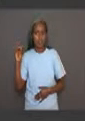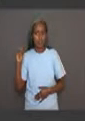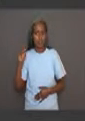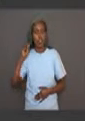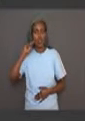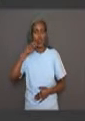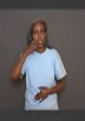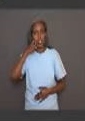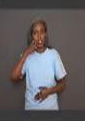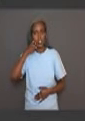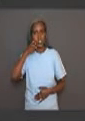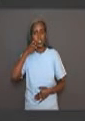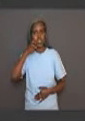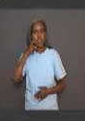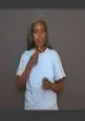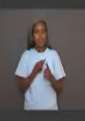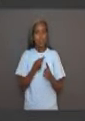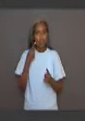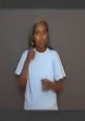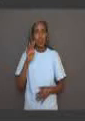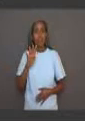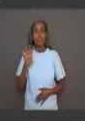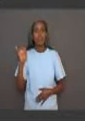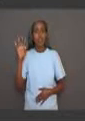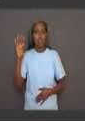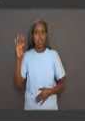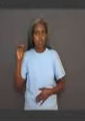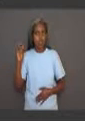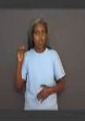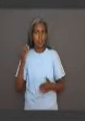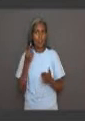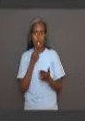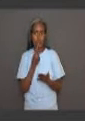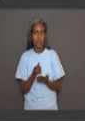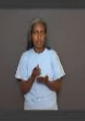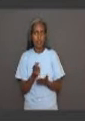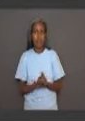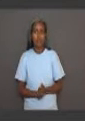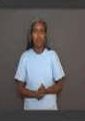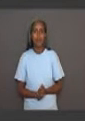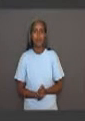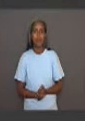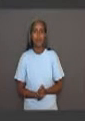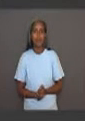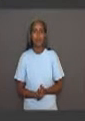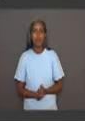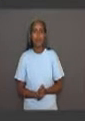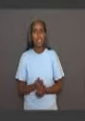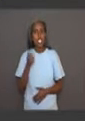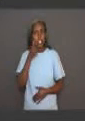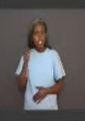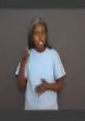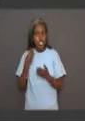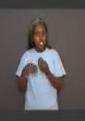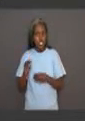250 oranges for 450 birr. She sells